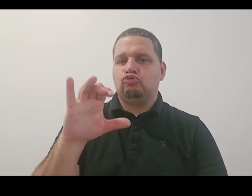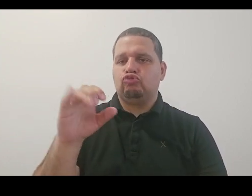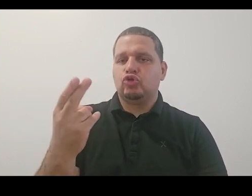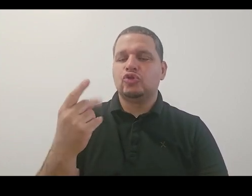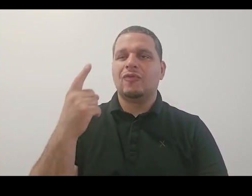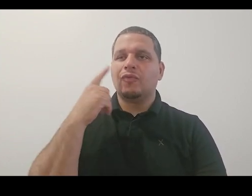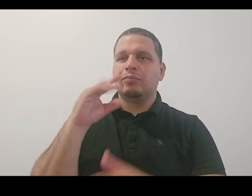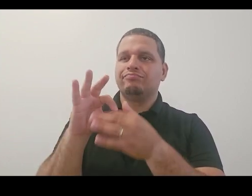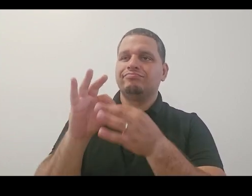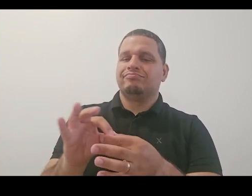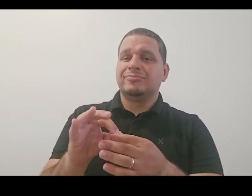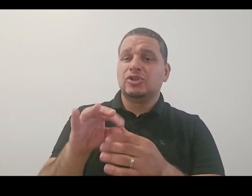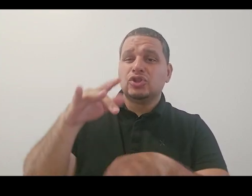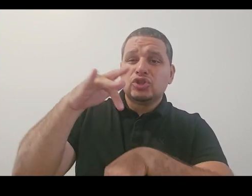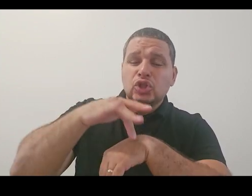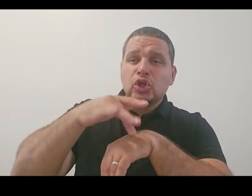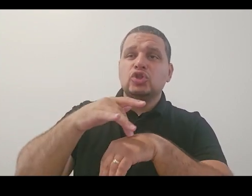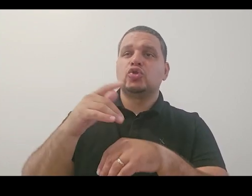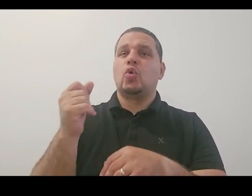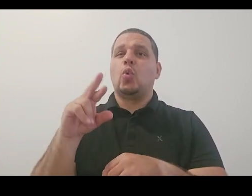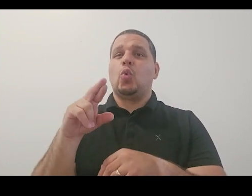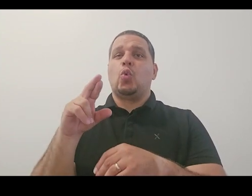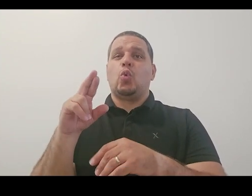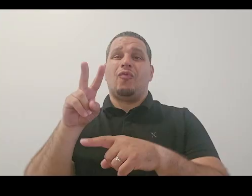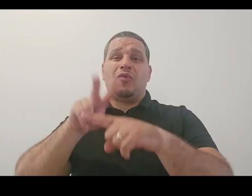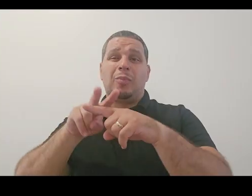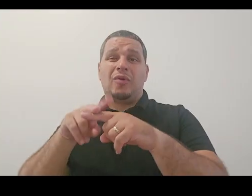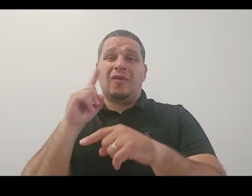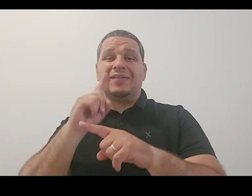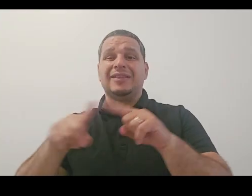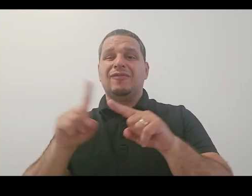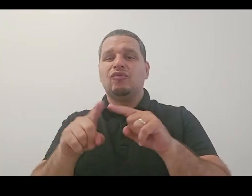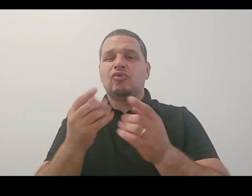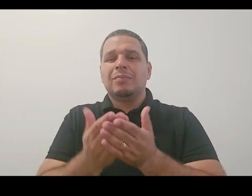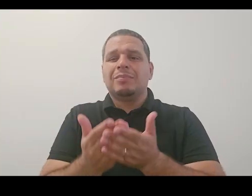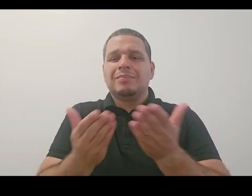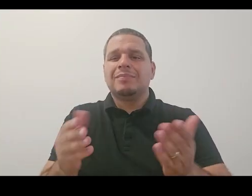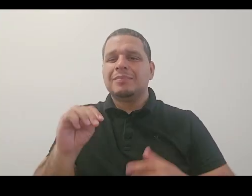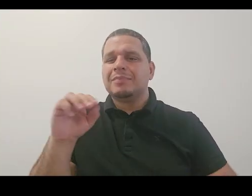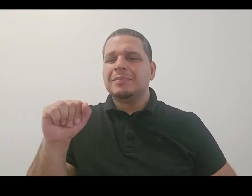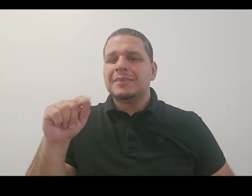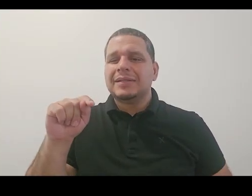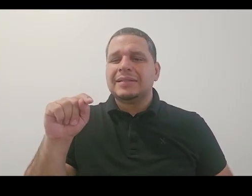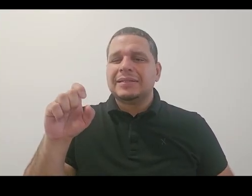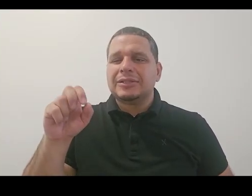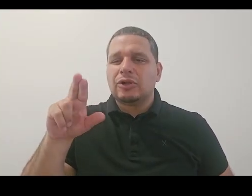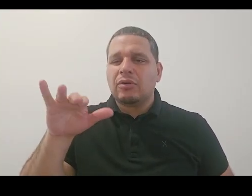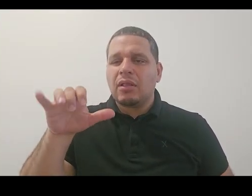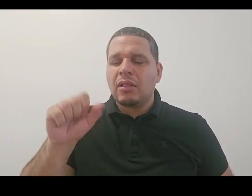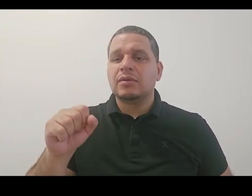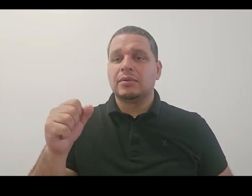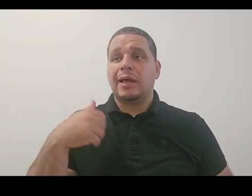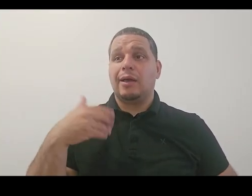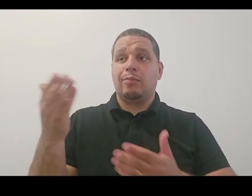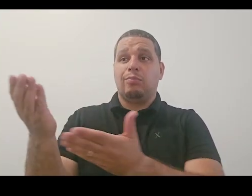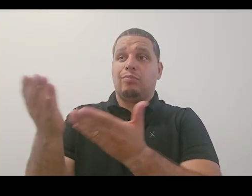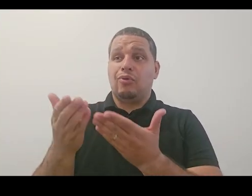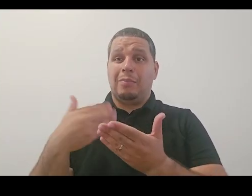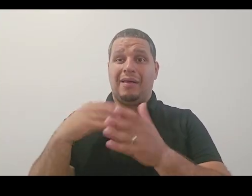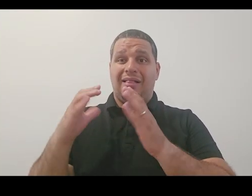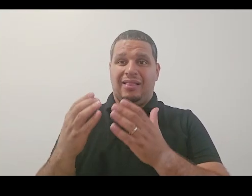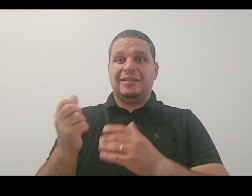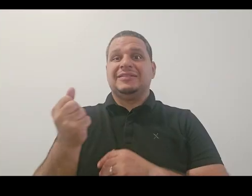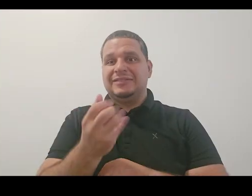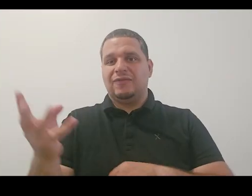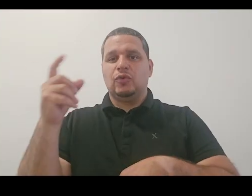and in the vocabulary of different materials. I've brought my class several times to the library, and whenever Chansey